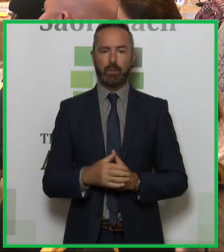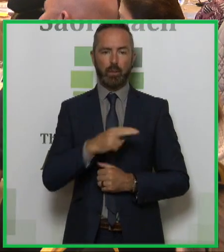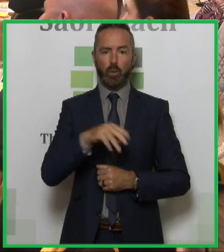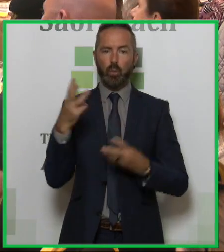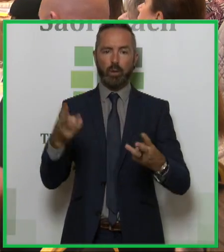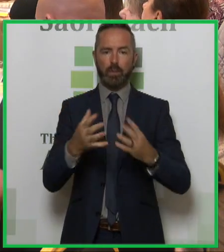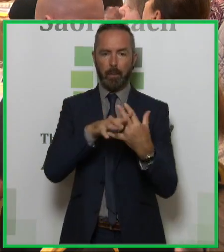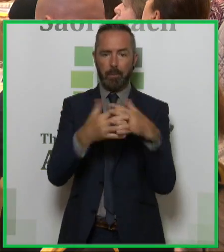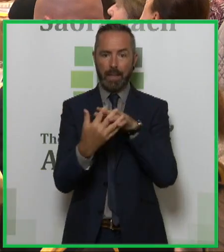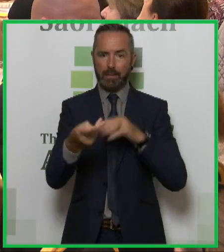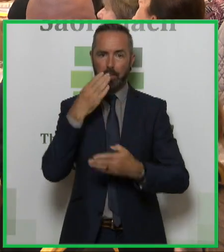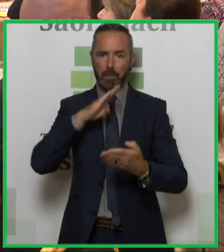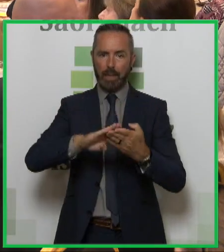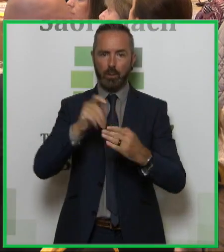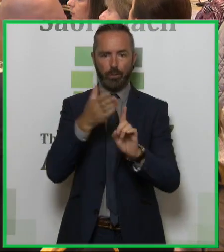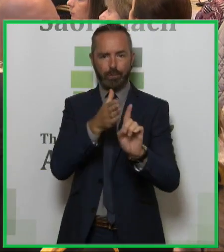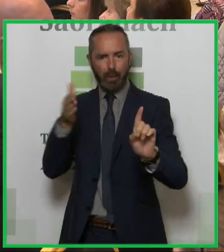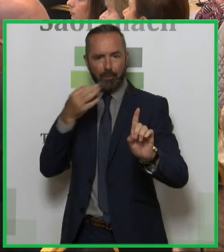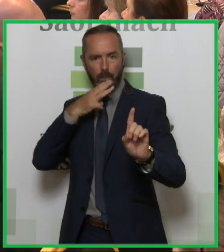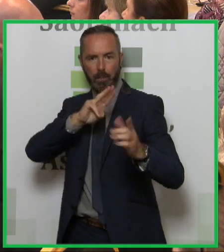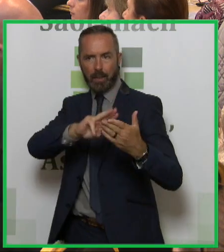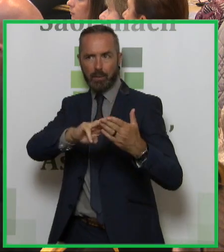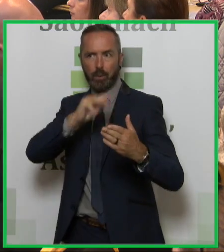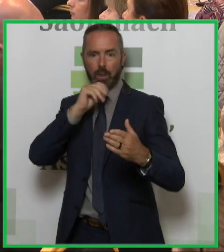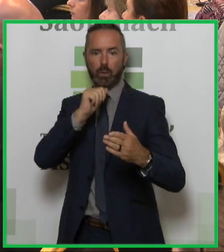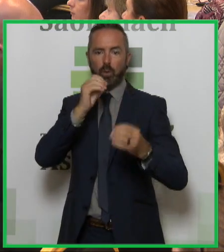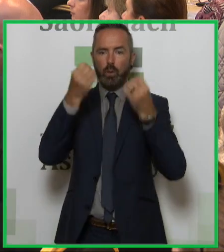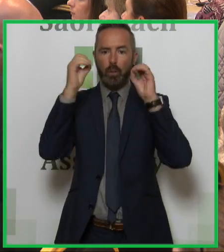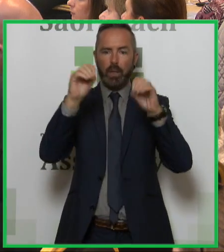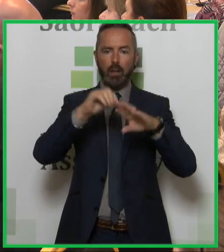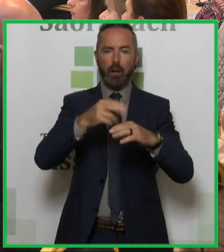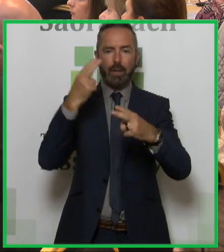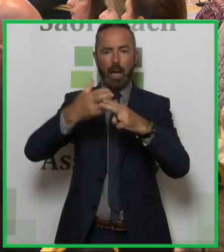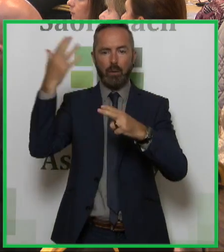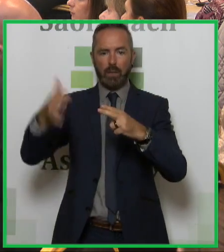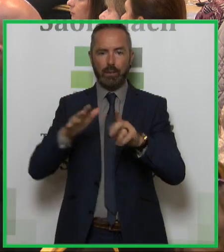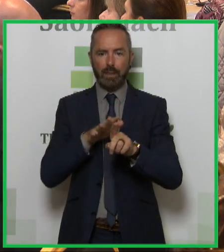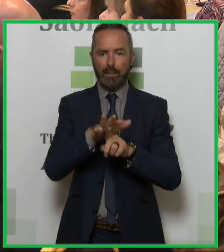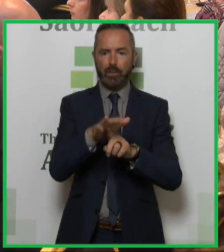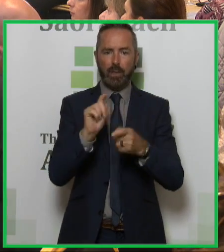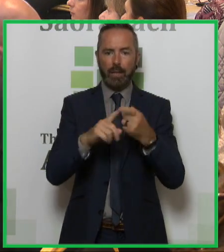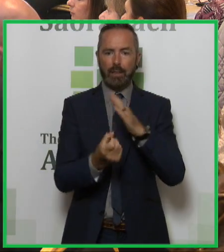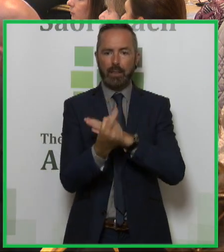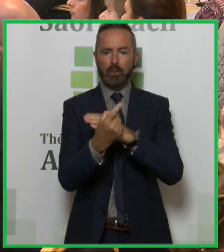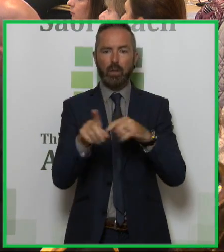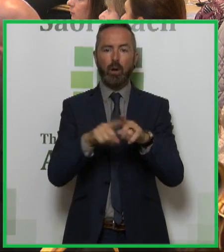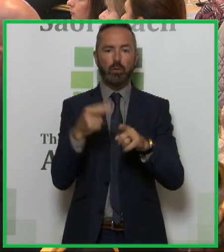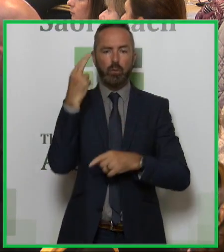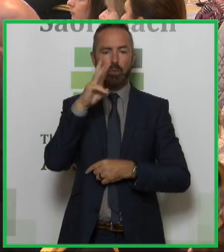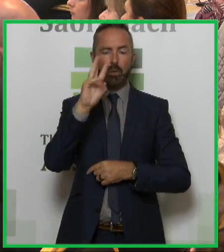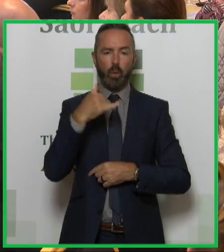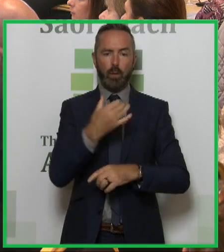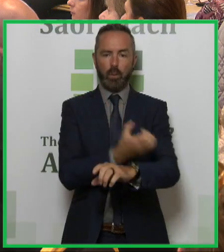message, we don't want to be distracted from that message, so we don't have an opinion on outside issues. It's also the reason why we